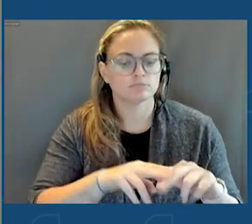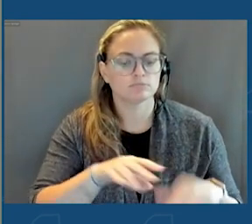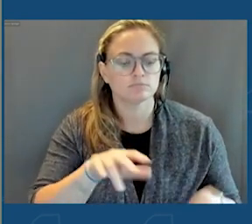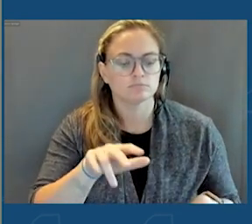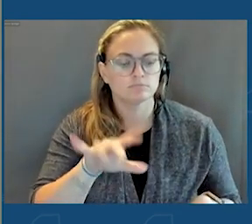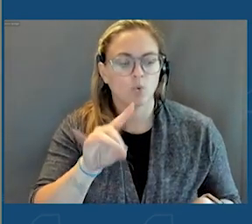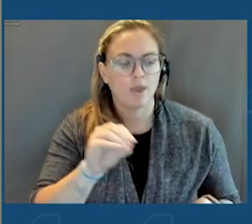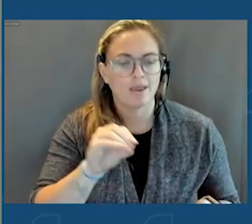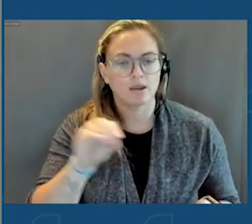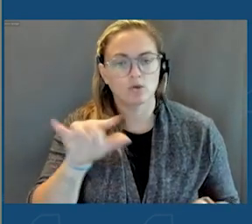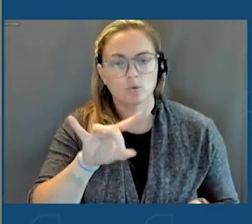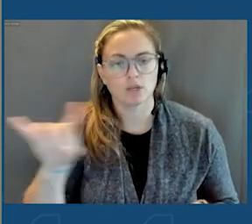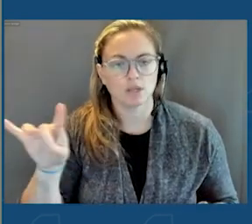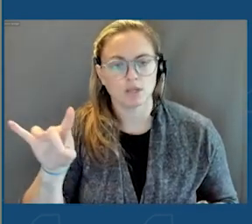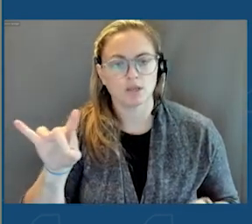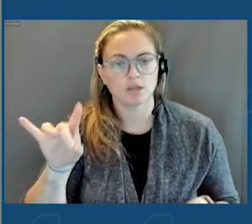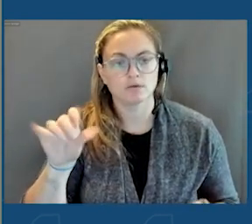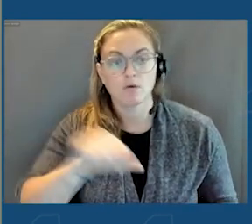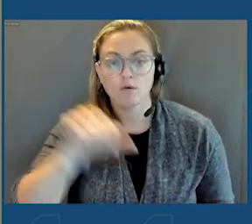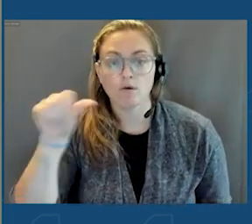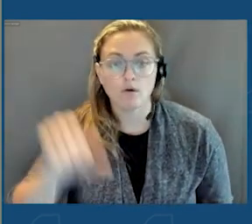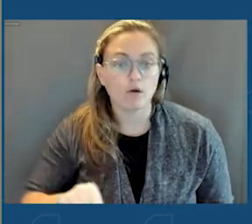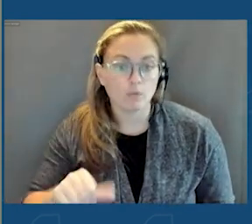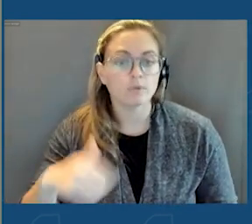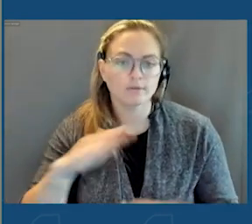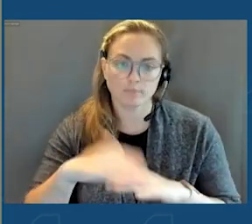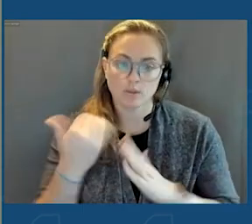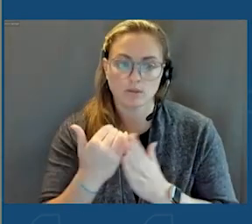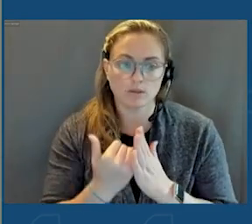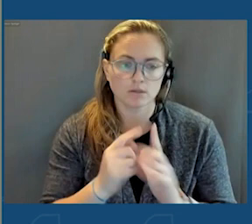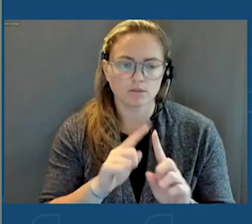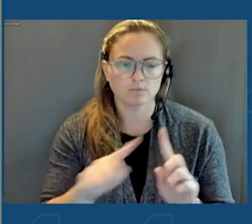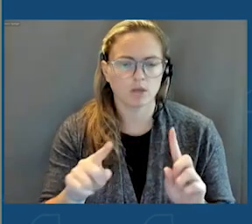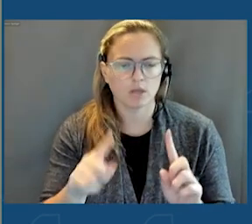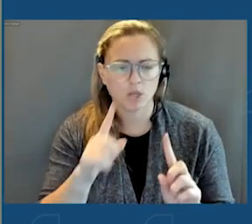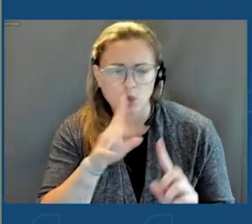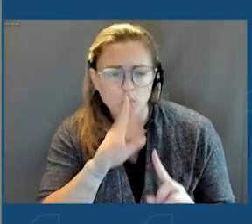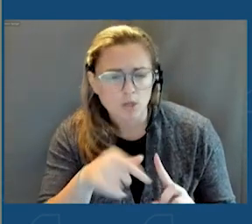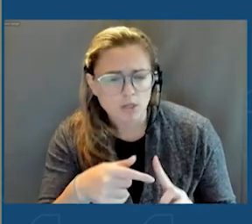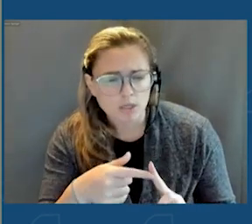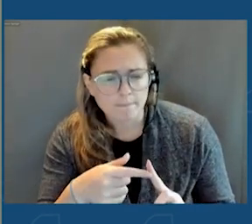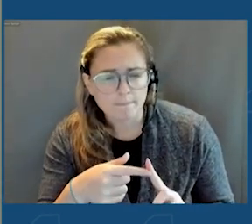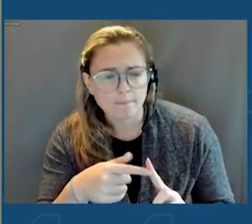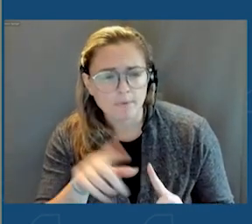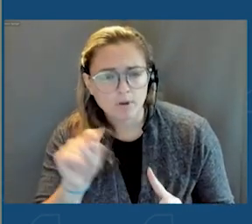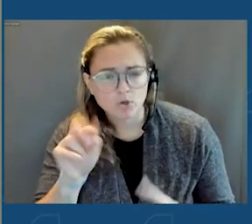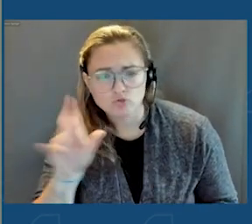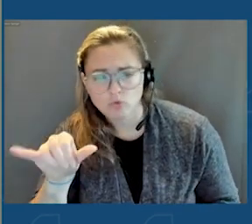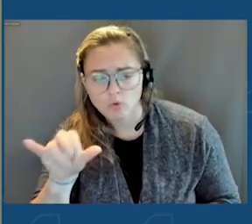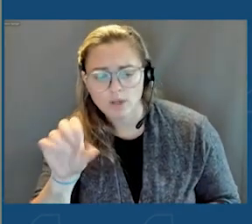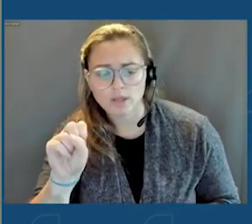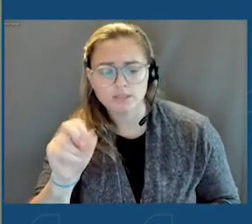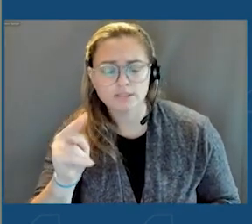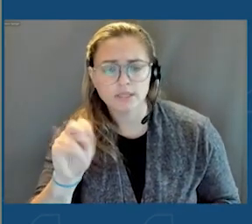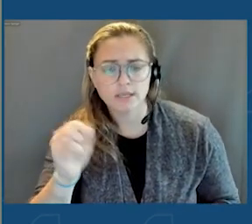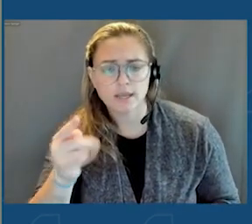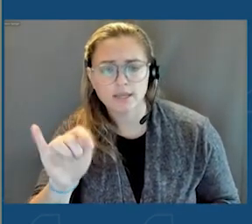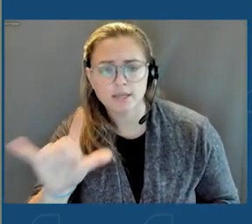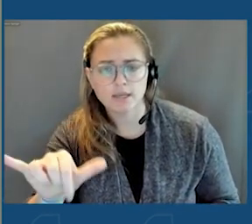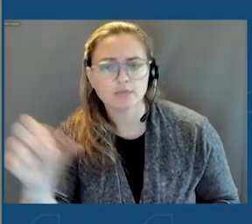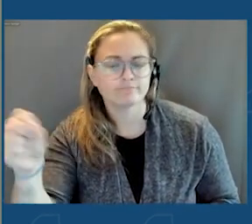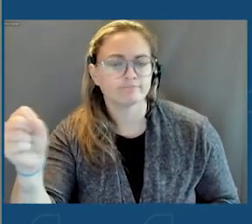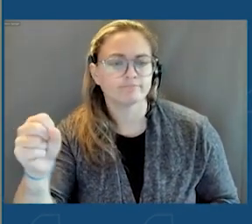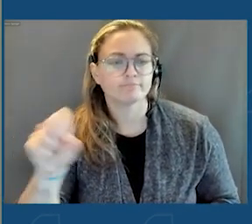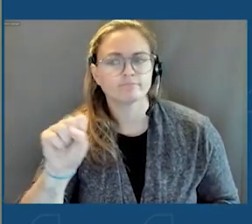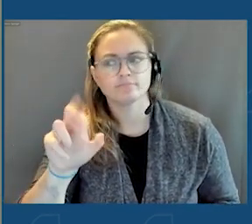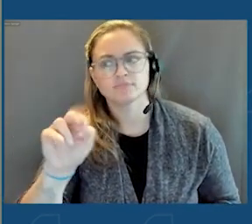know City of Albany is certainly on that list, but I don't know, are you referring to Troy, Schenectady? Yes, those as well. Saratoga Springs.